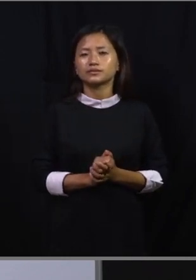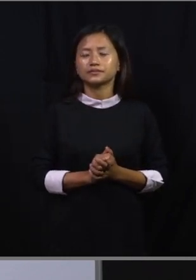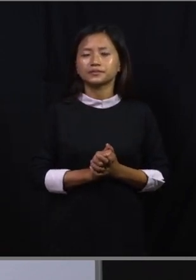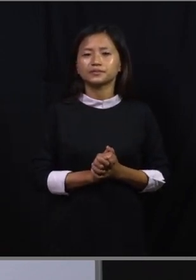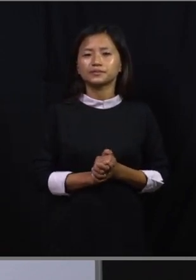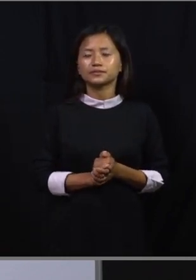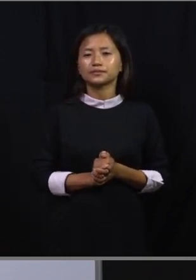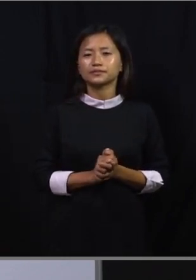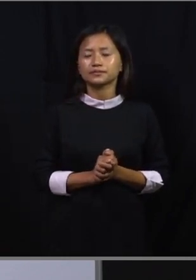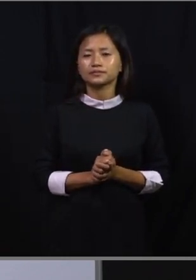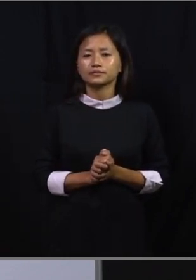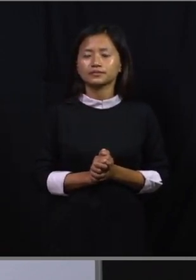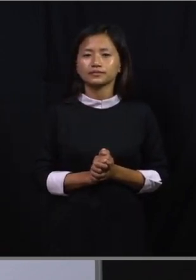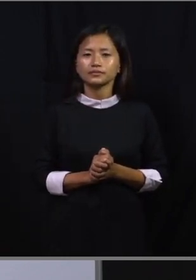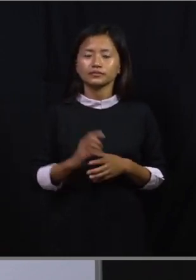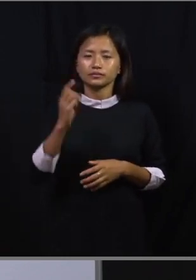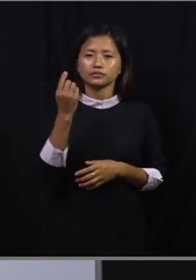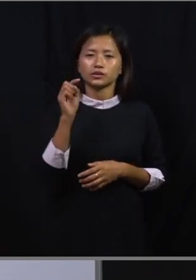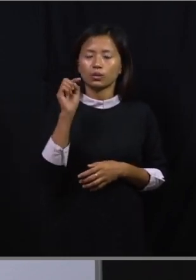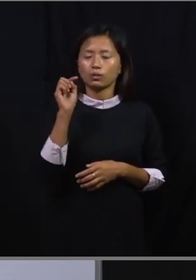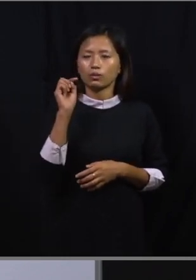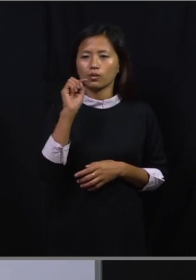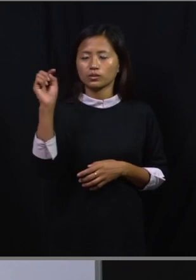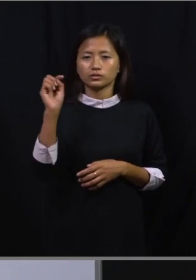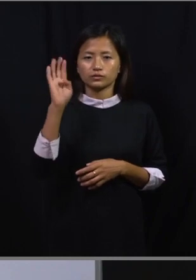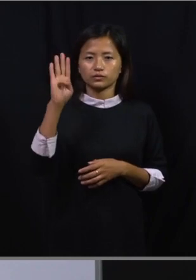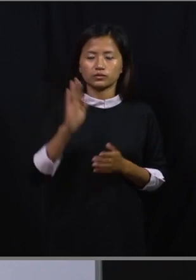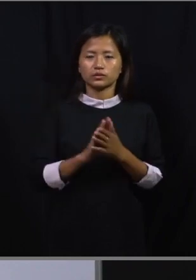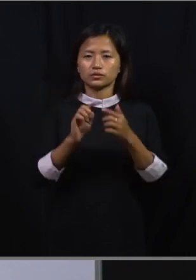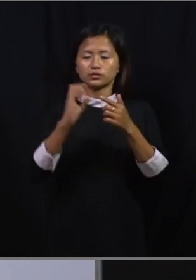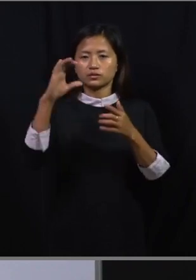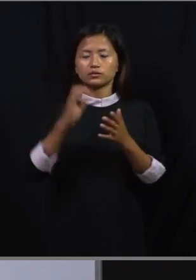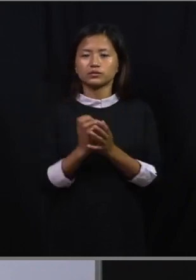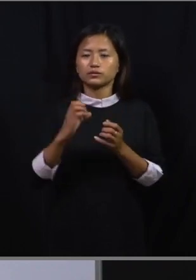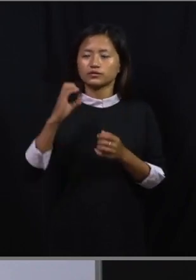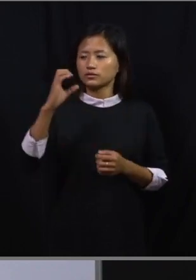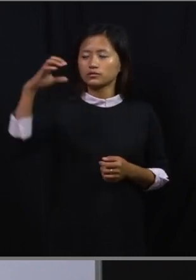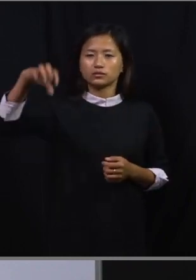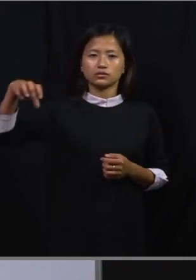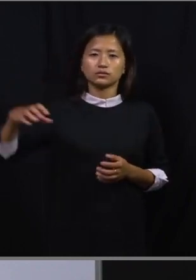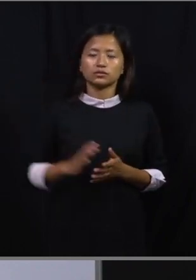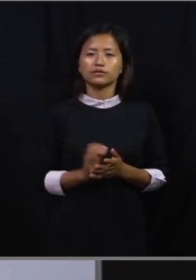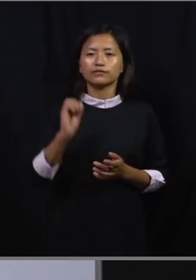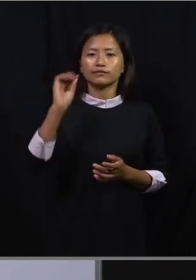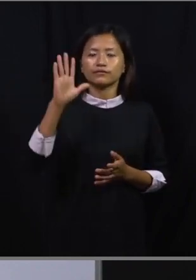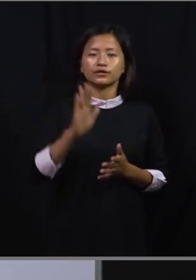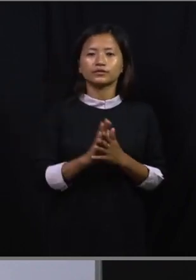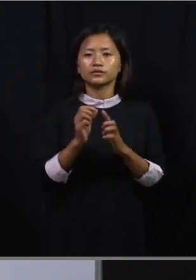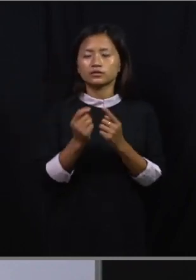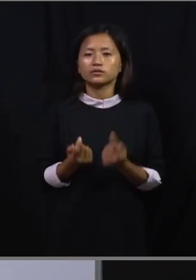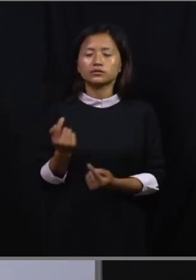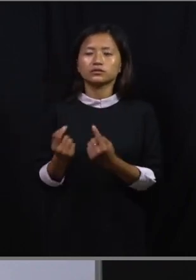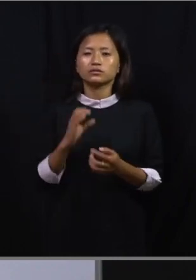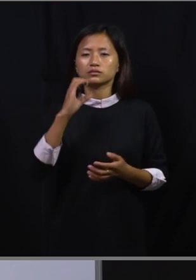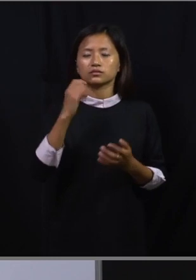we have, okay, point 1 to 4, it is somewhat referring to the economy of the country. All right, point number 5, it's about political